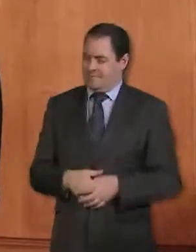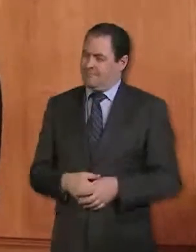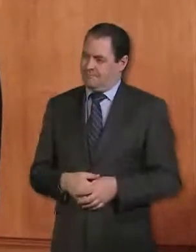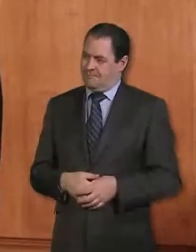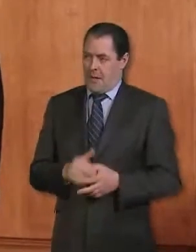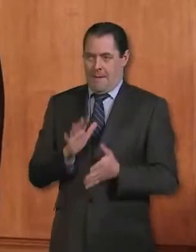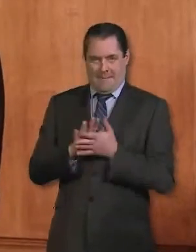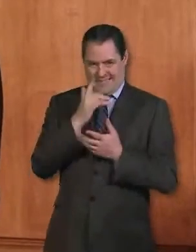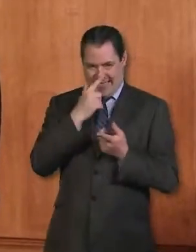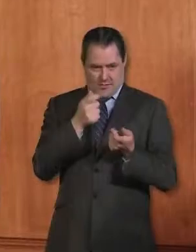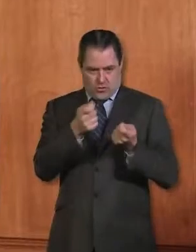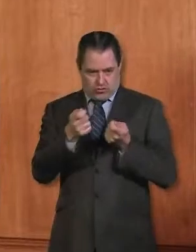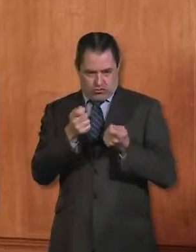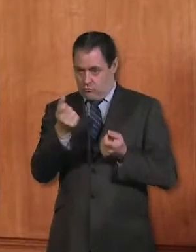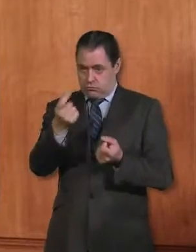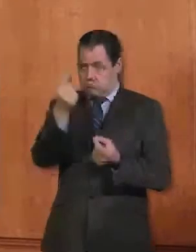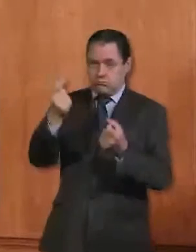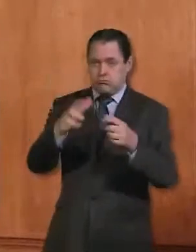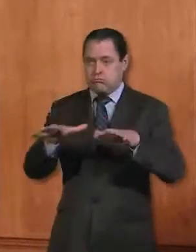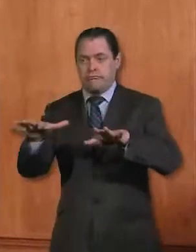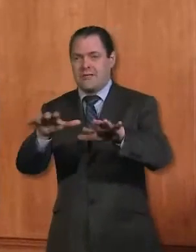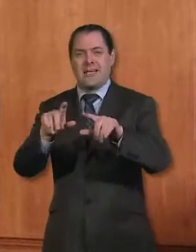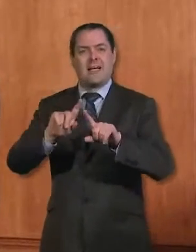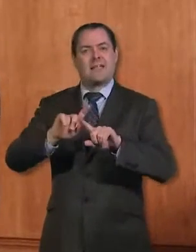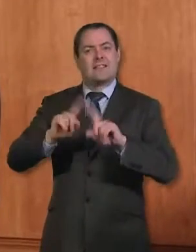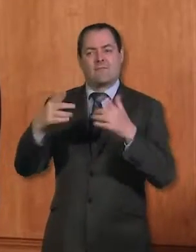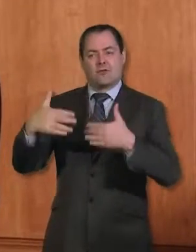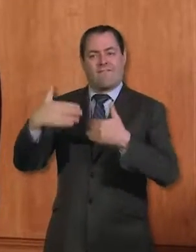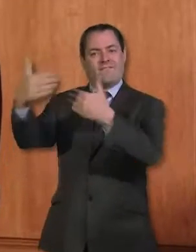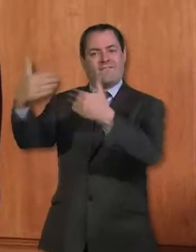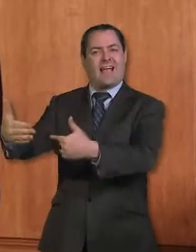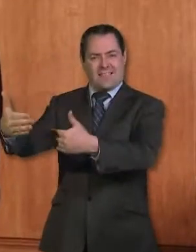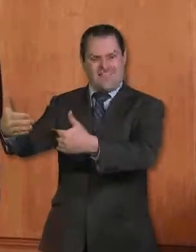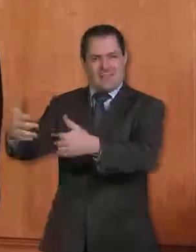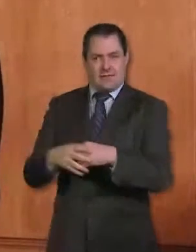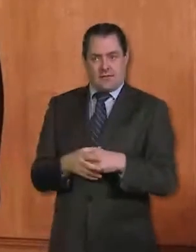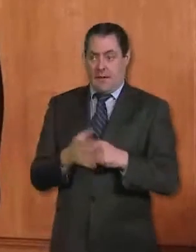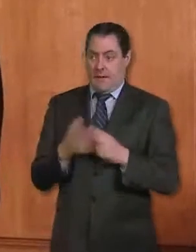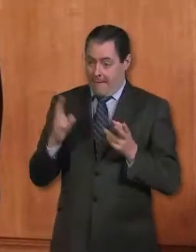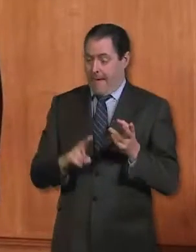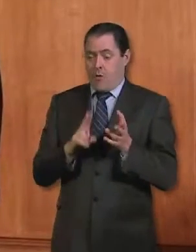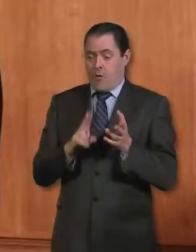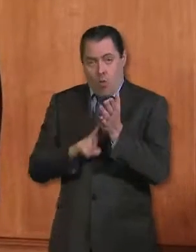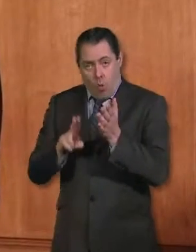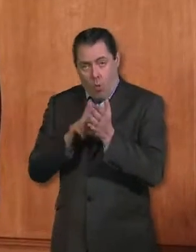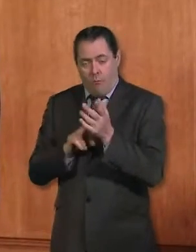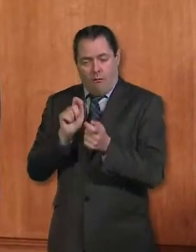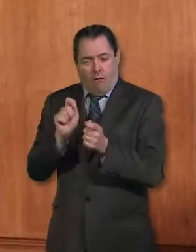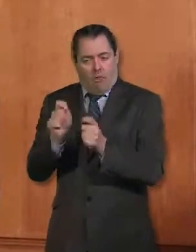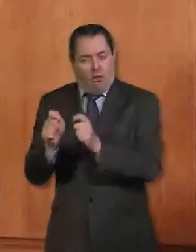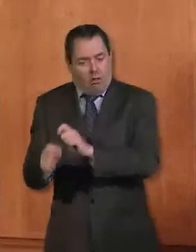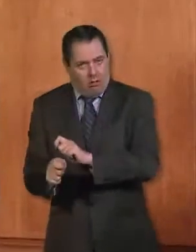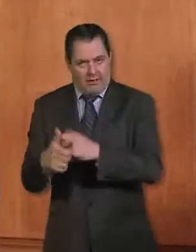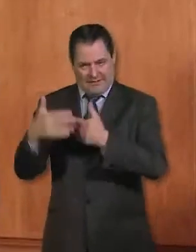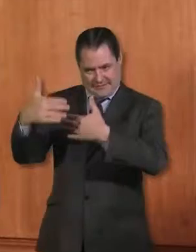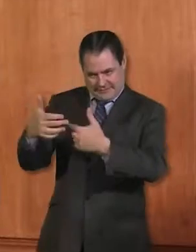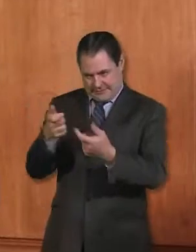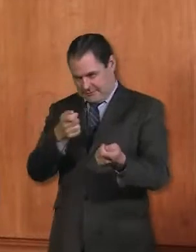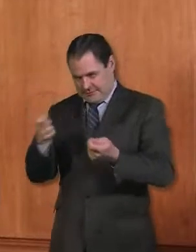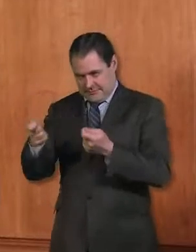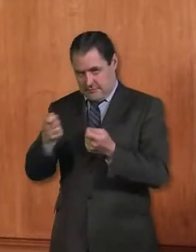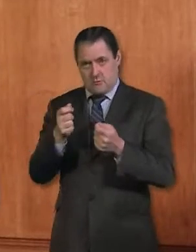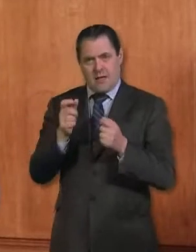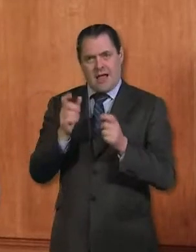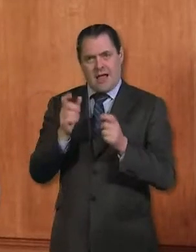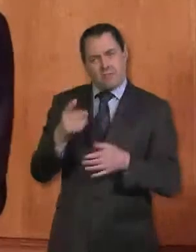different phase of the pandemic while we are returning back to normal. But it's important to stress that it has to be seen alongside other